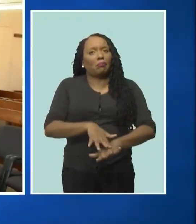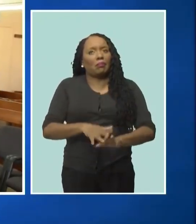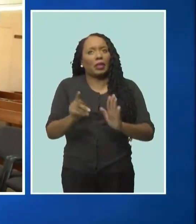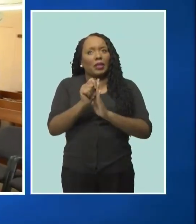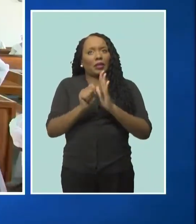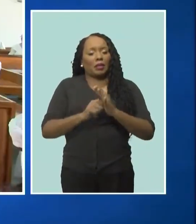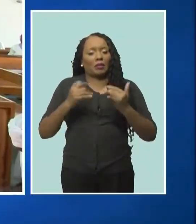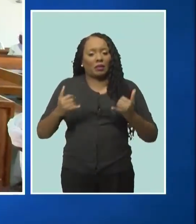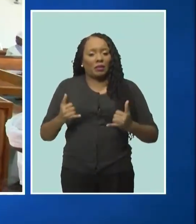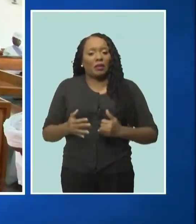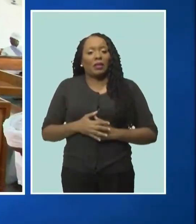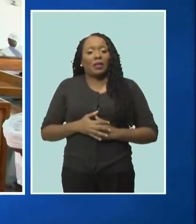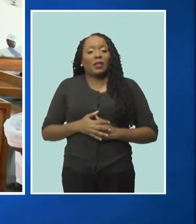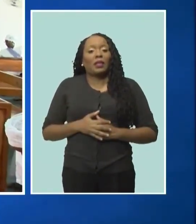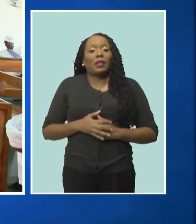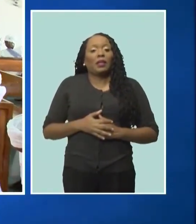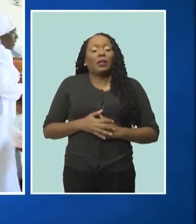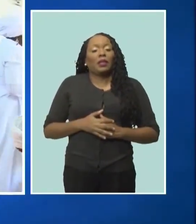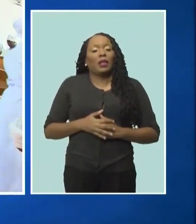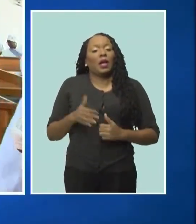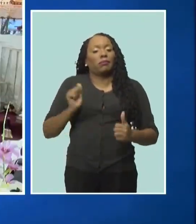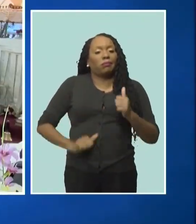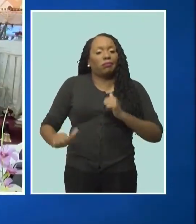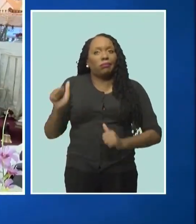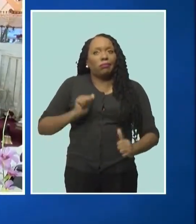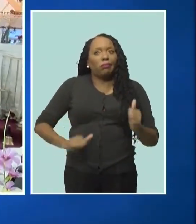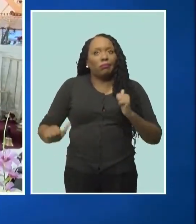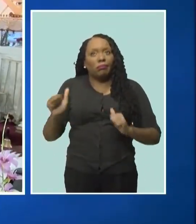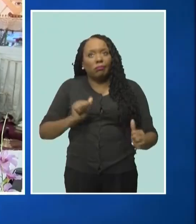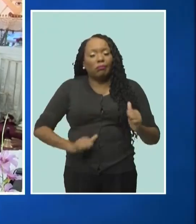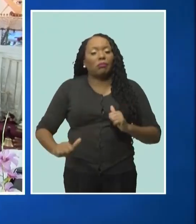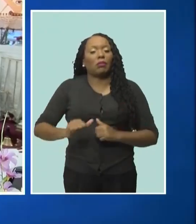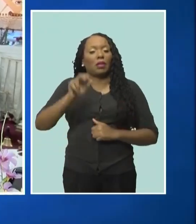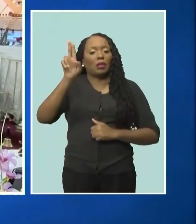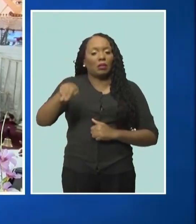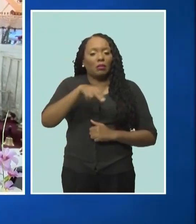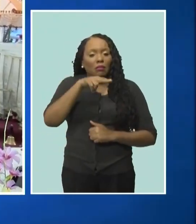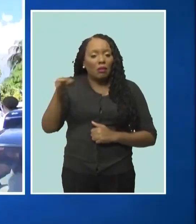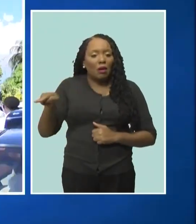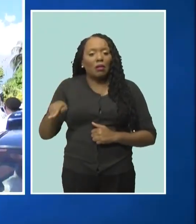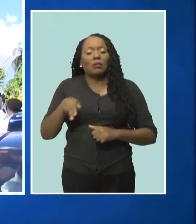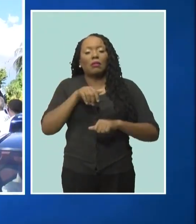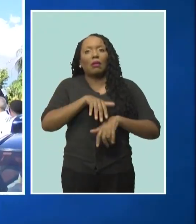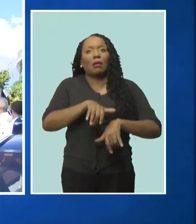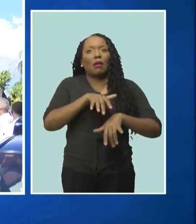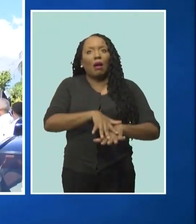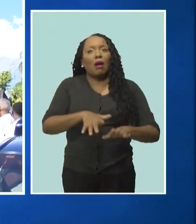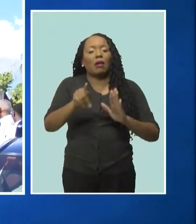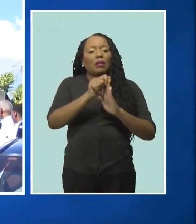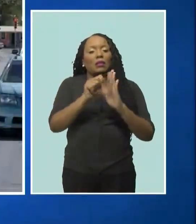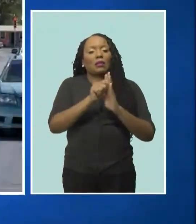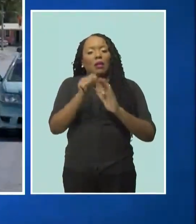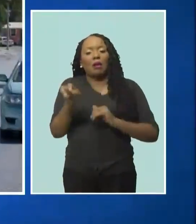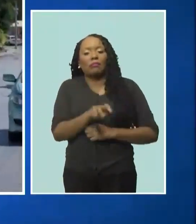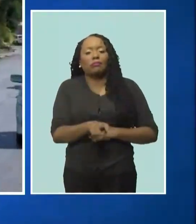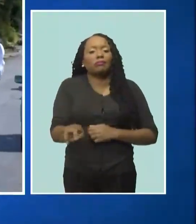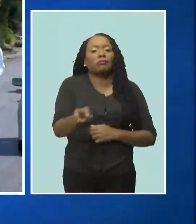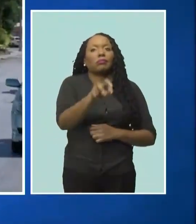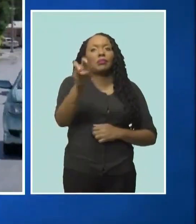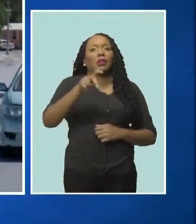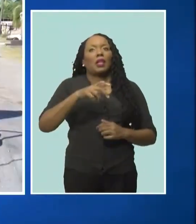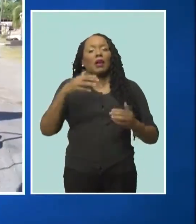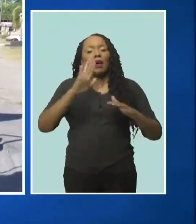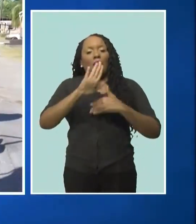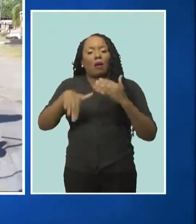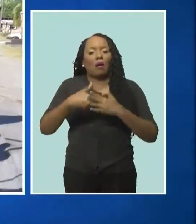than 100 members of the Sons of God Apostolic Spiritual Baptist Church journeyed through districts in the city. With crosses in hand,